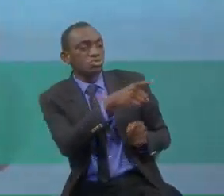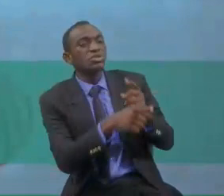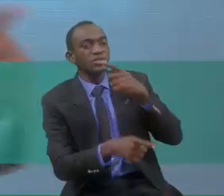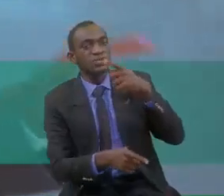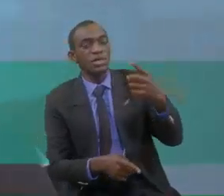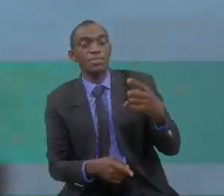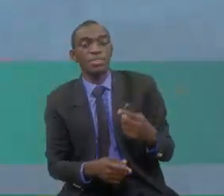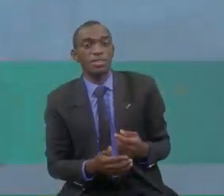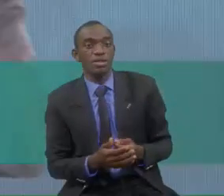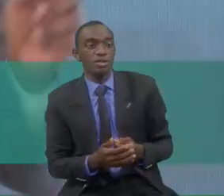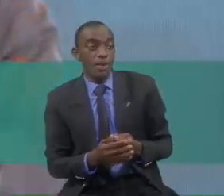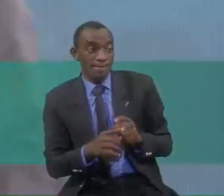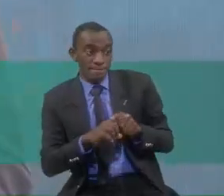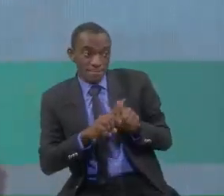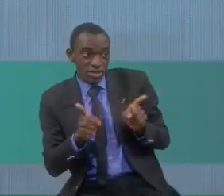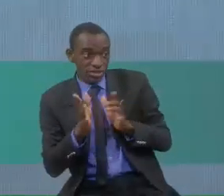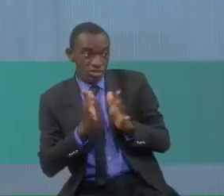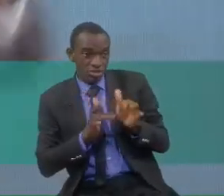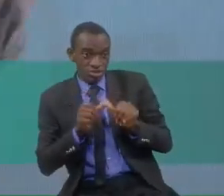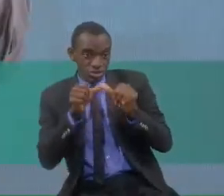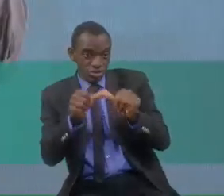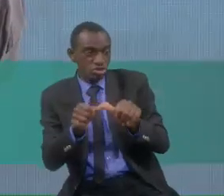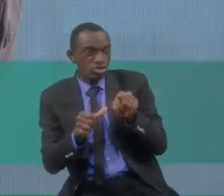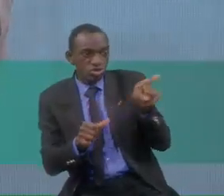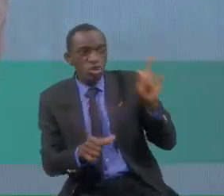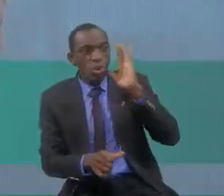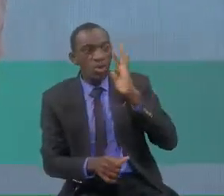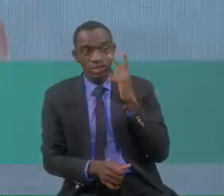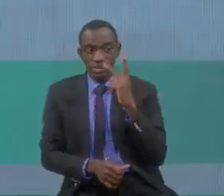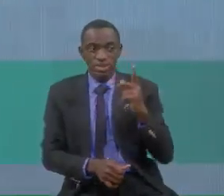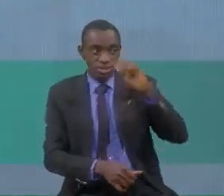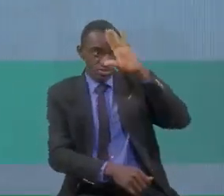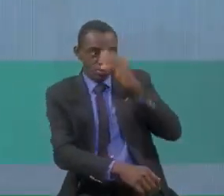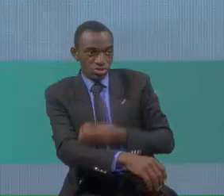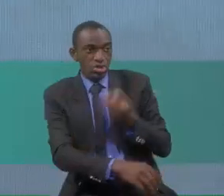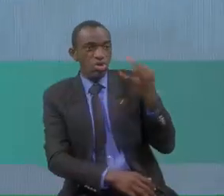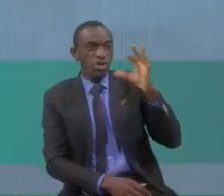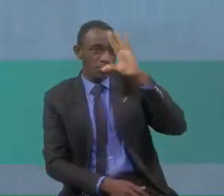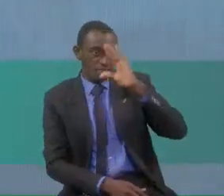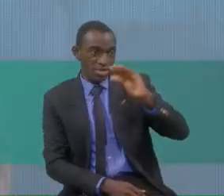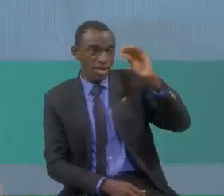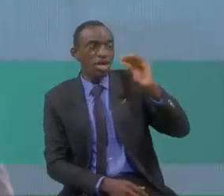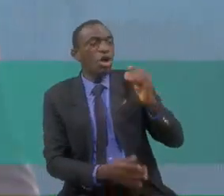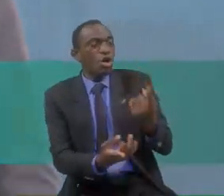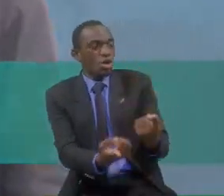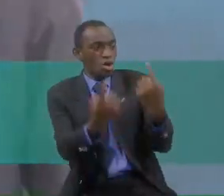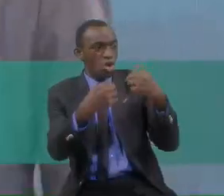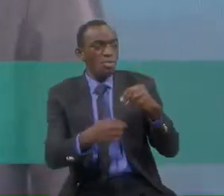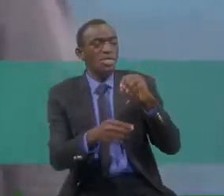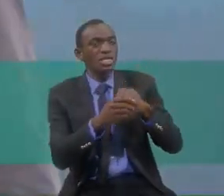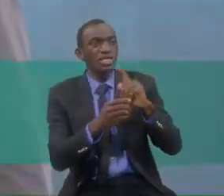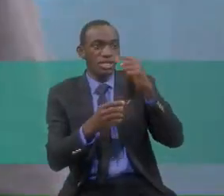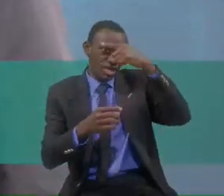That's the language they didn't want to hear. Coming in the clouds of heaven. And